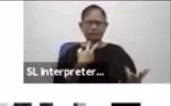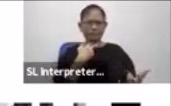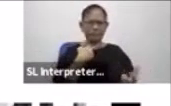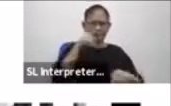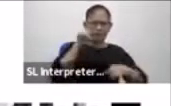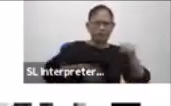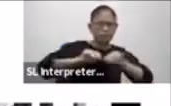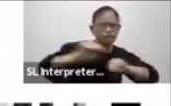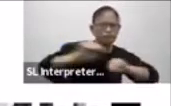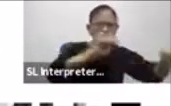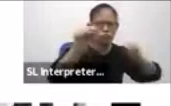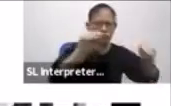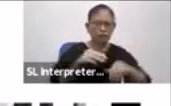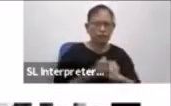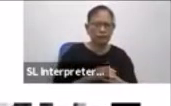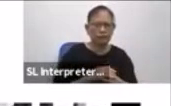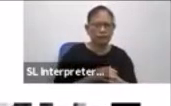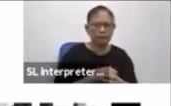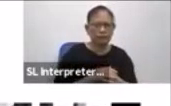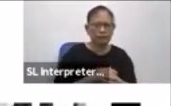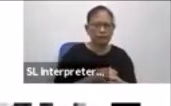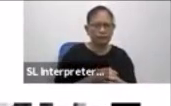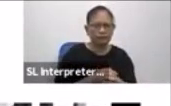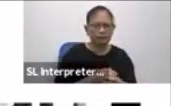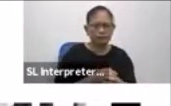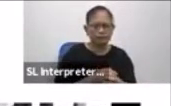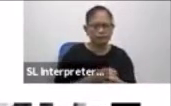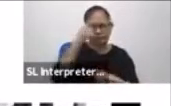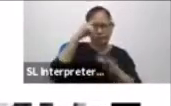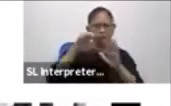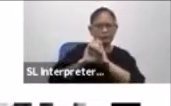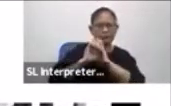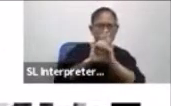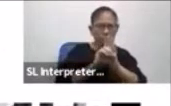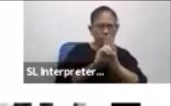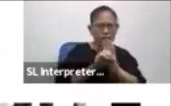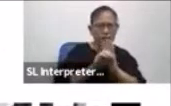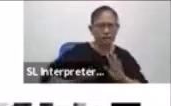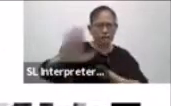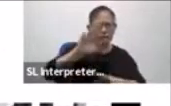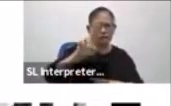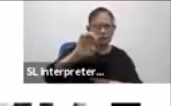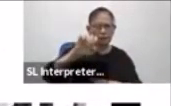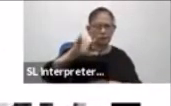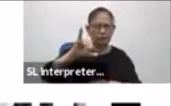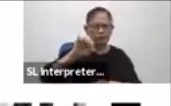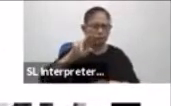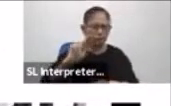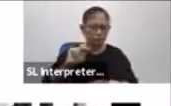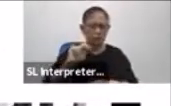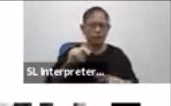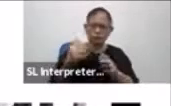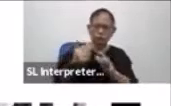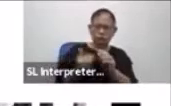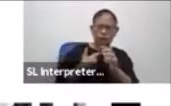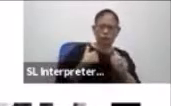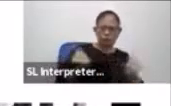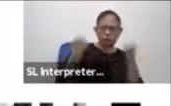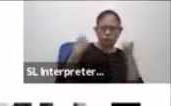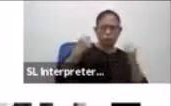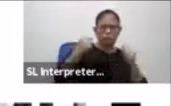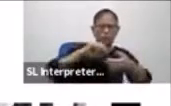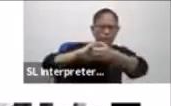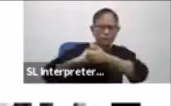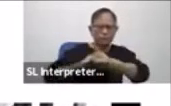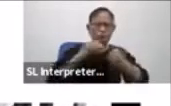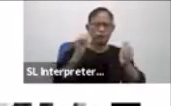adapted to digital movement. So for example, in the region, we are seeing strong partnerships with media and use of a variety